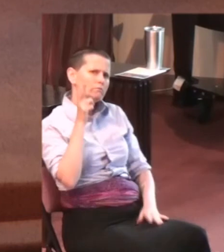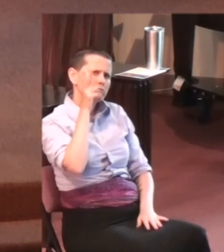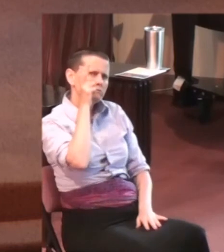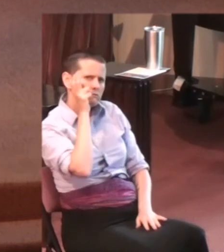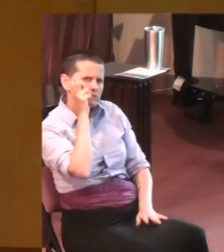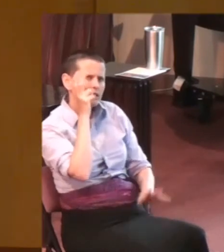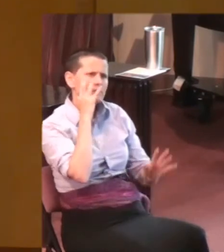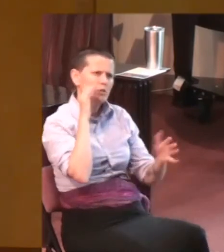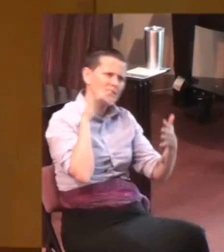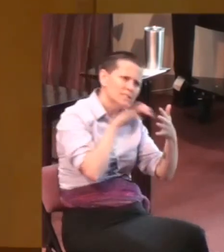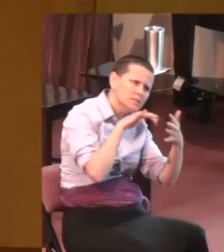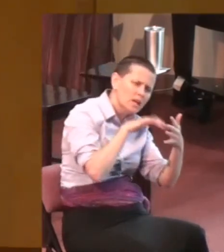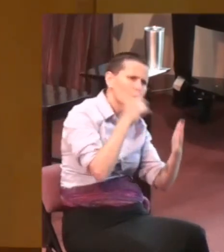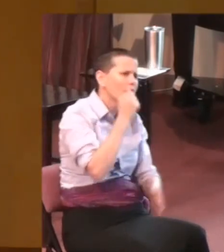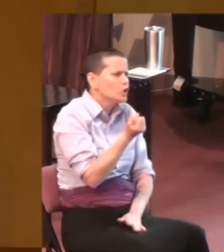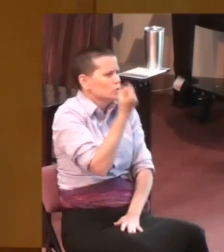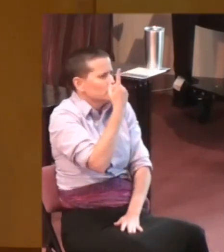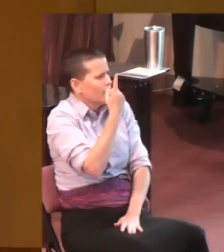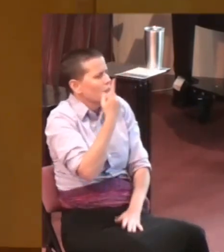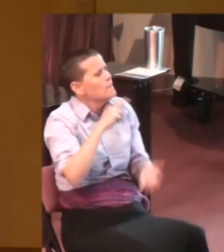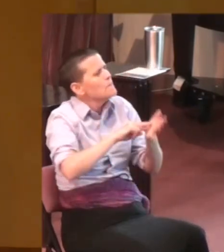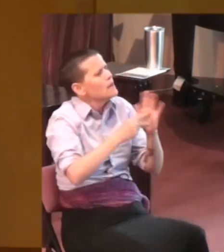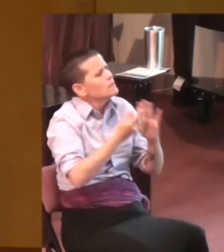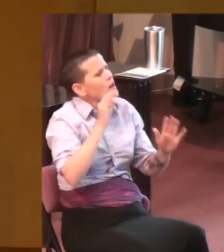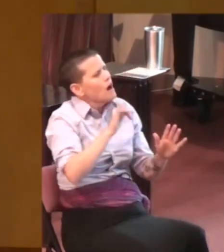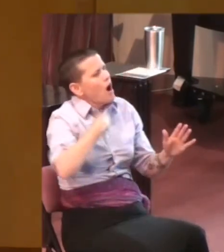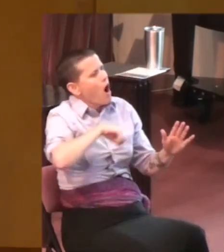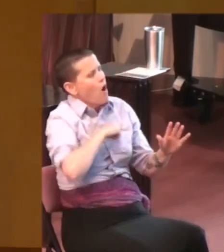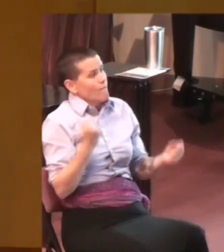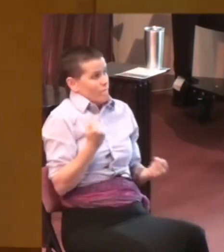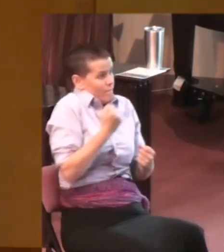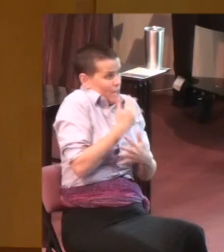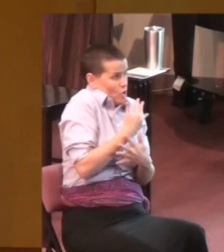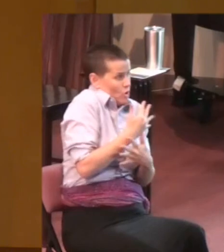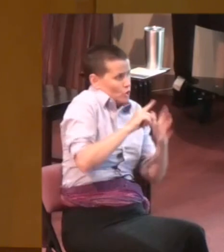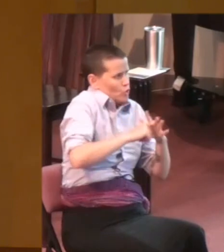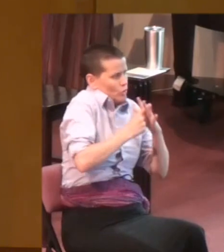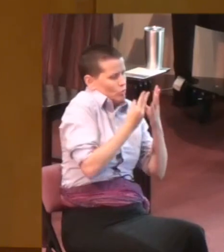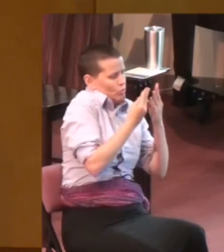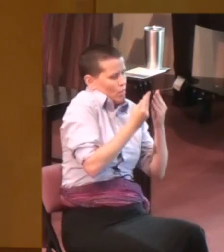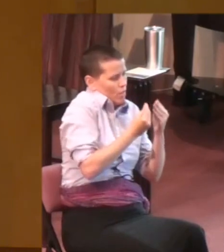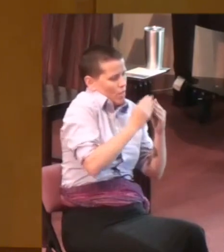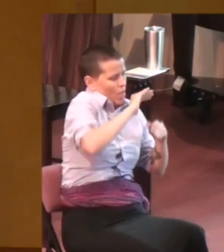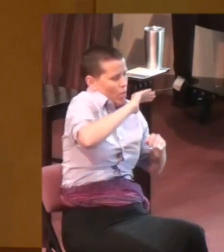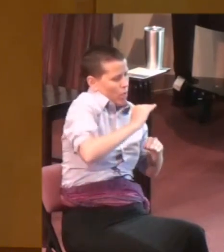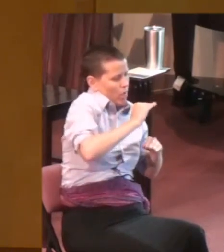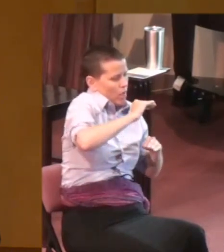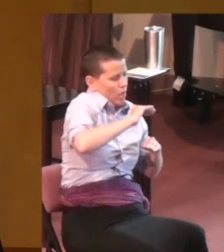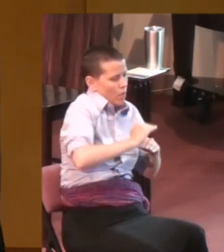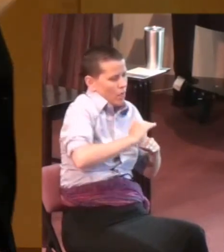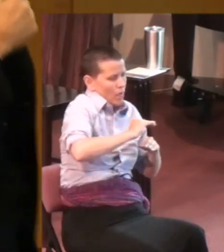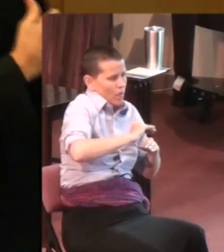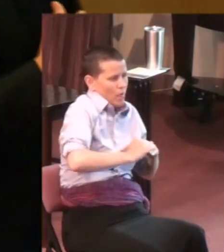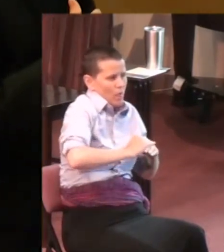fear. And then if we lose the fear, we lose the need to defend. The Apostle Paul